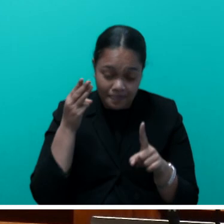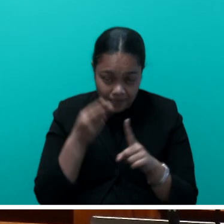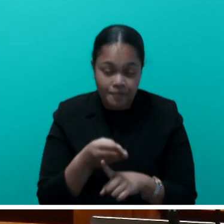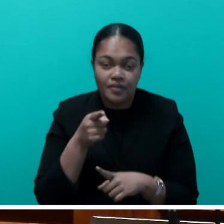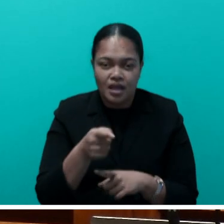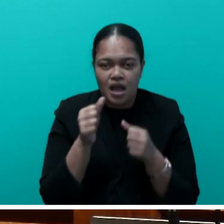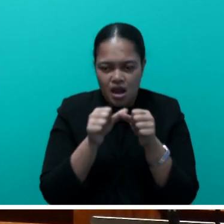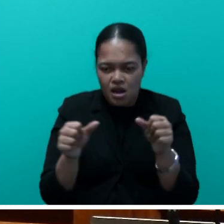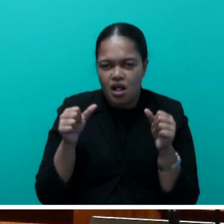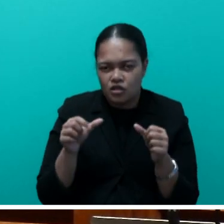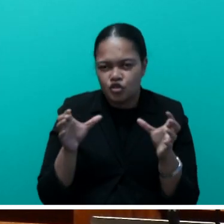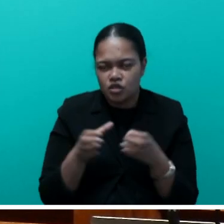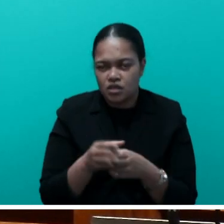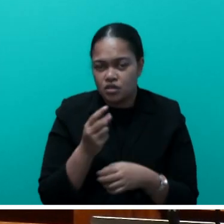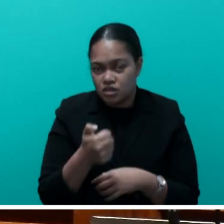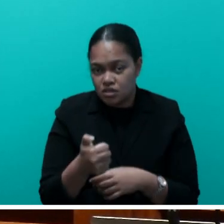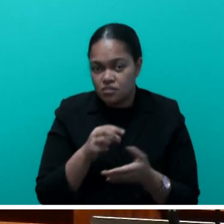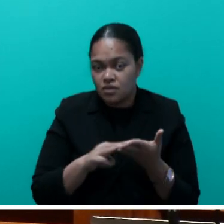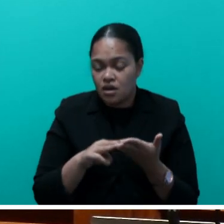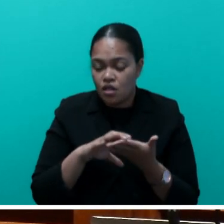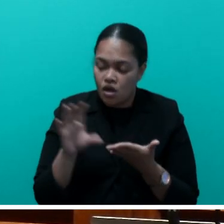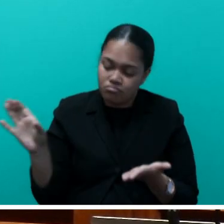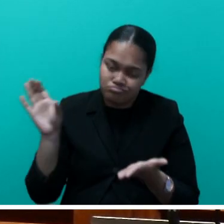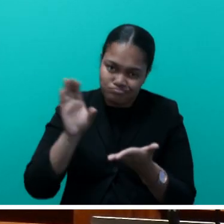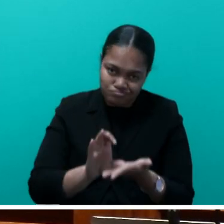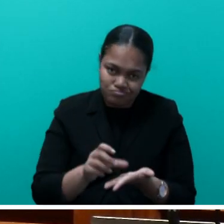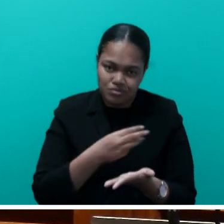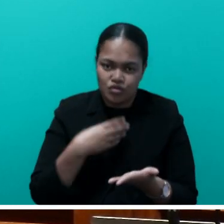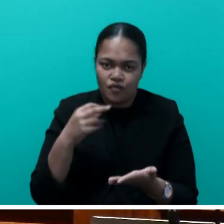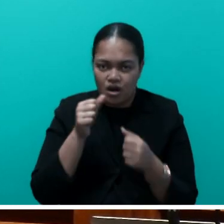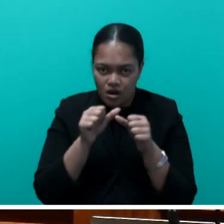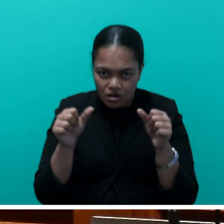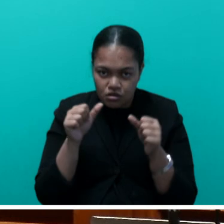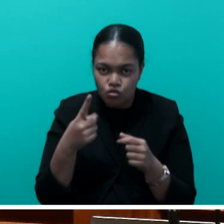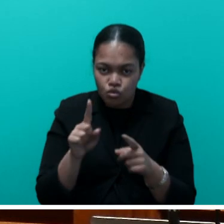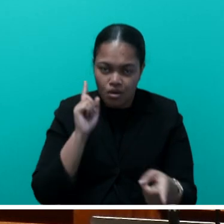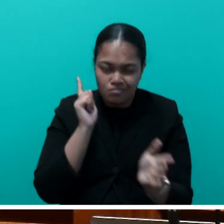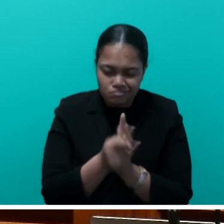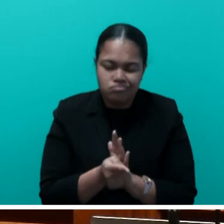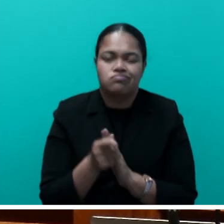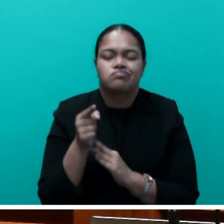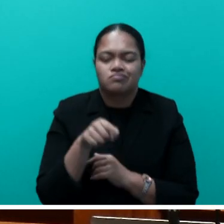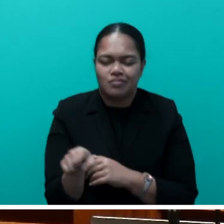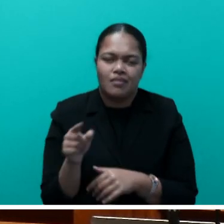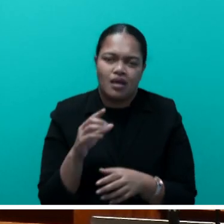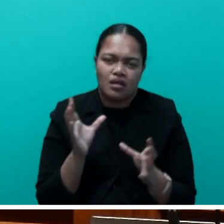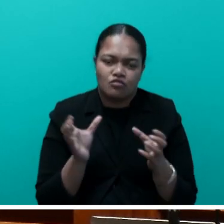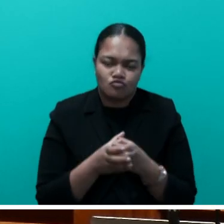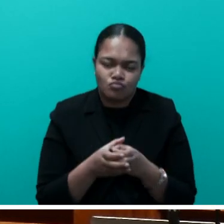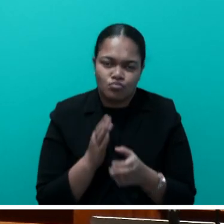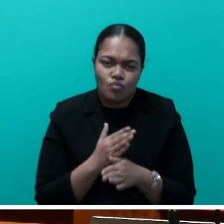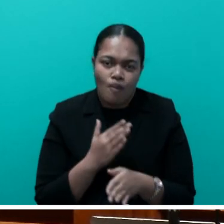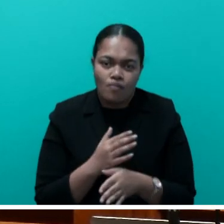The Ministry welcomes a $6 million increase in the budget of the Ministry of Agriculture to boost productivity in the sector. Mr. Speaker, sir,